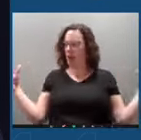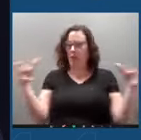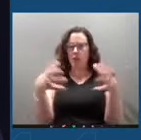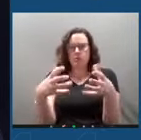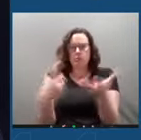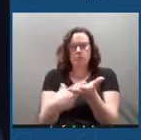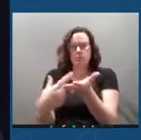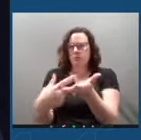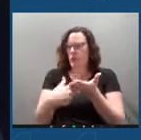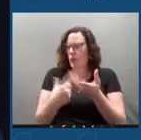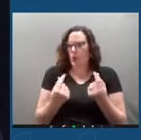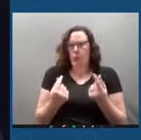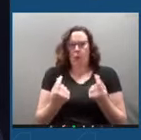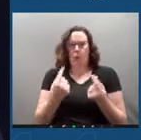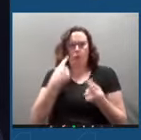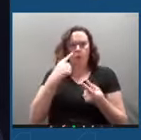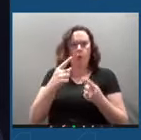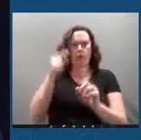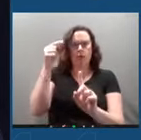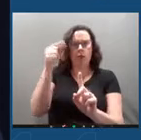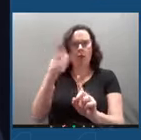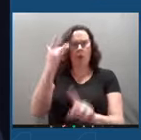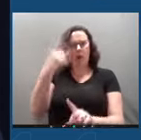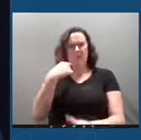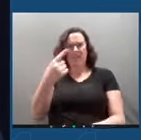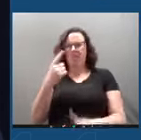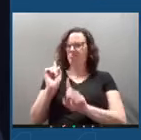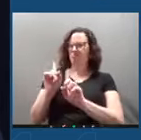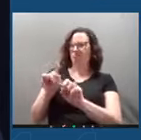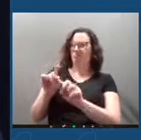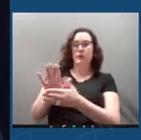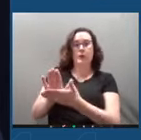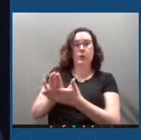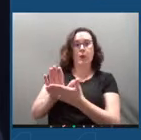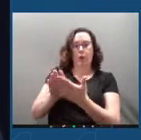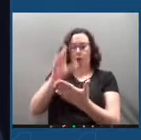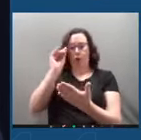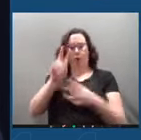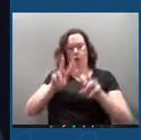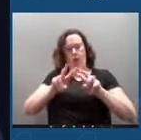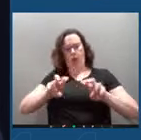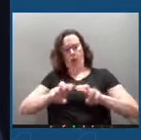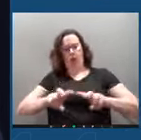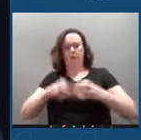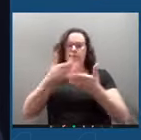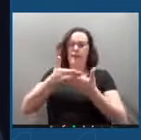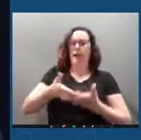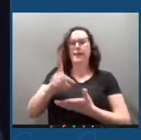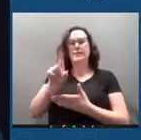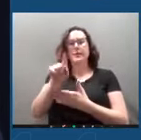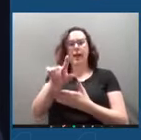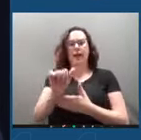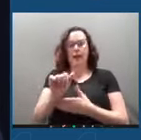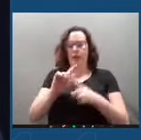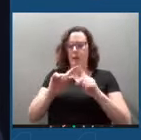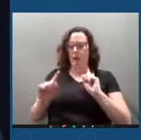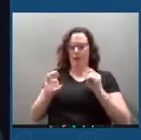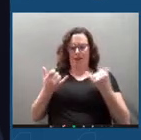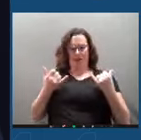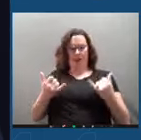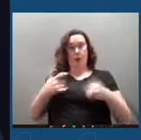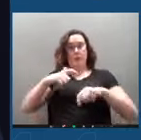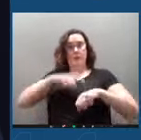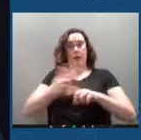right? I mean, why do we say go to school and learn how to look at the numbers and the facts, and then we ignore them when it's time to put in